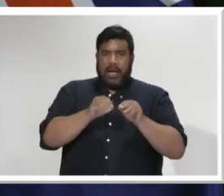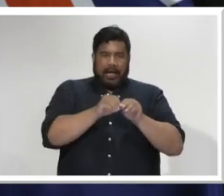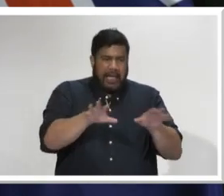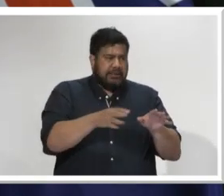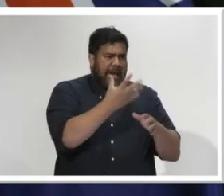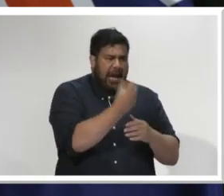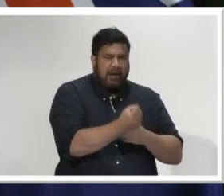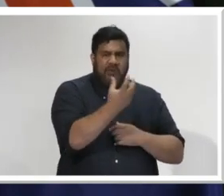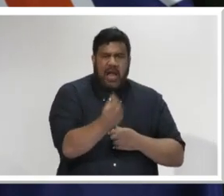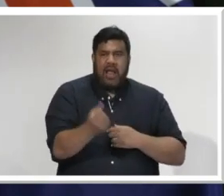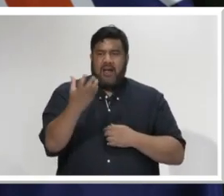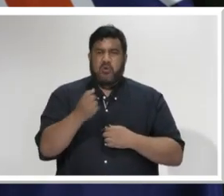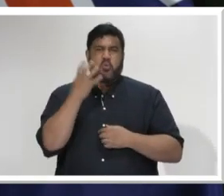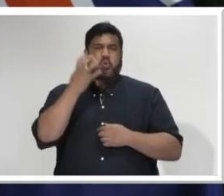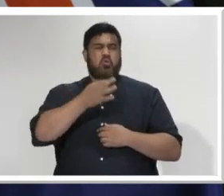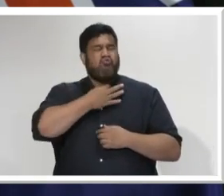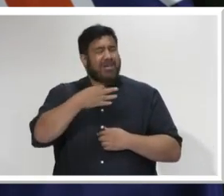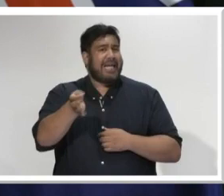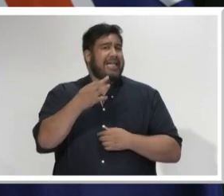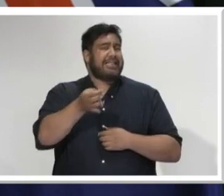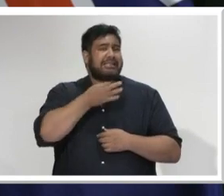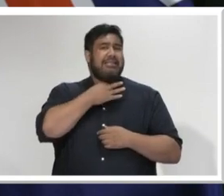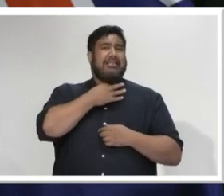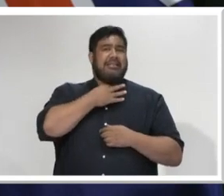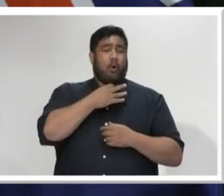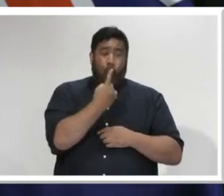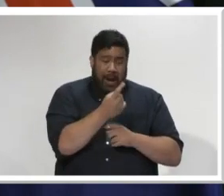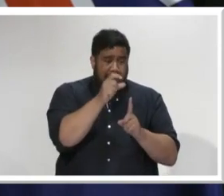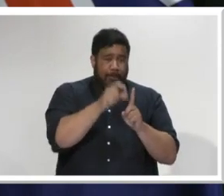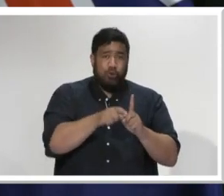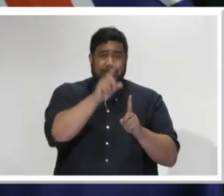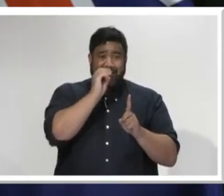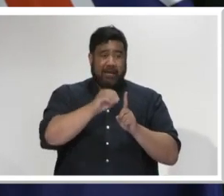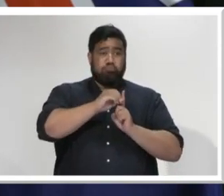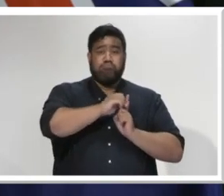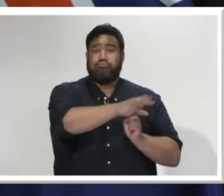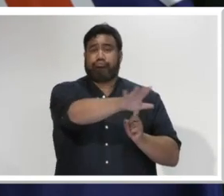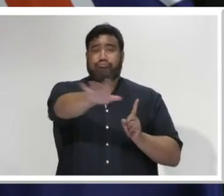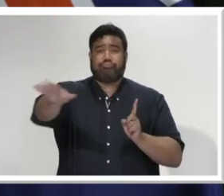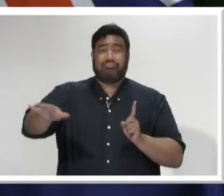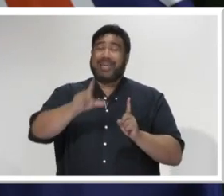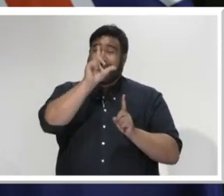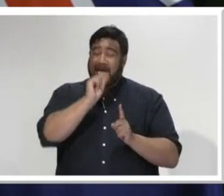risk and only require one person to be carrying the illness to spread it to dozens of others.